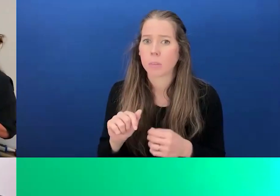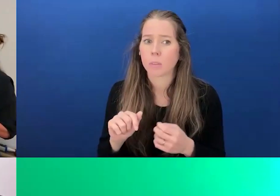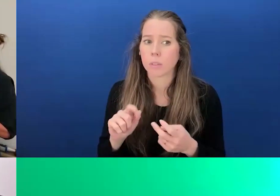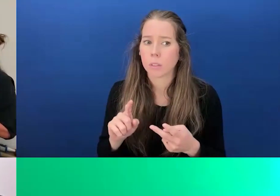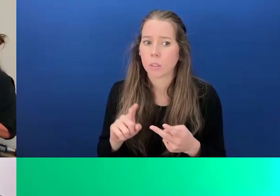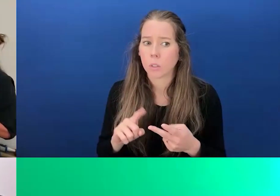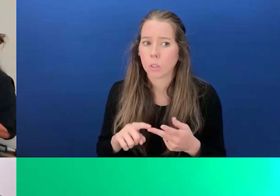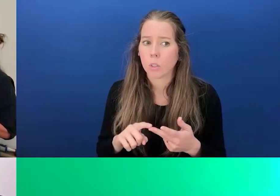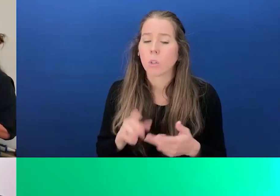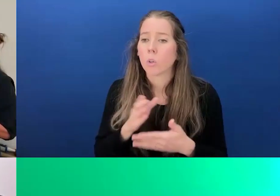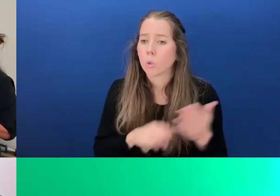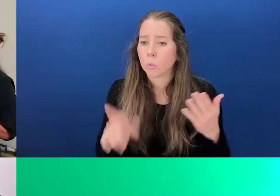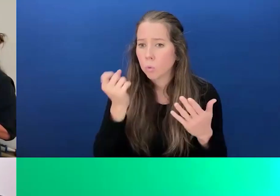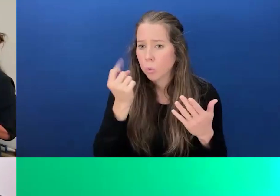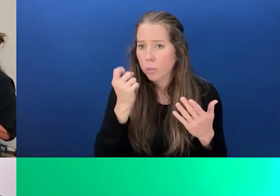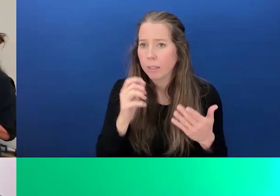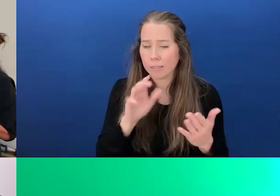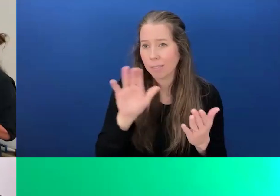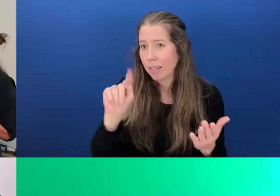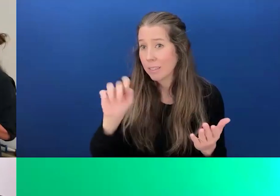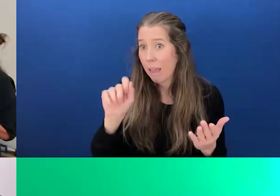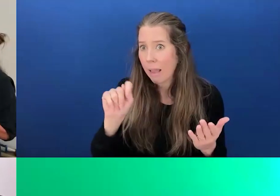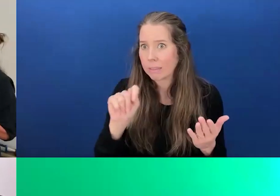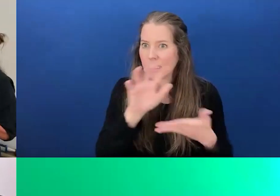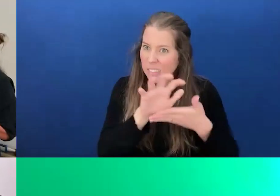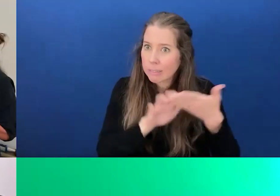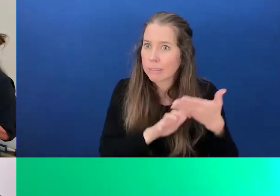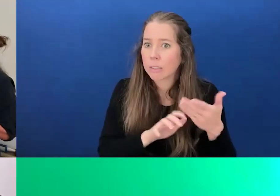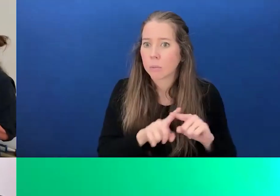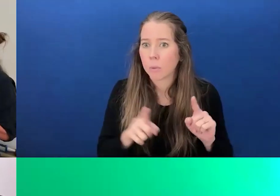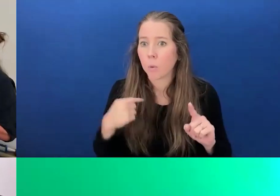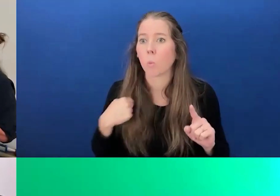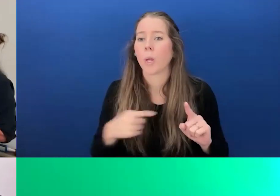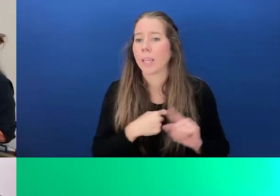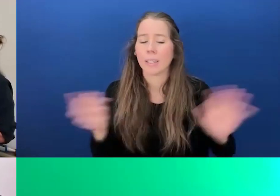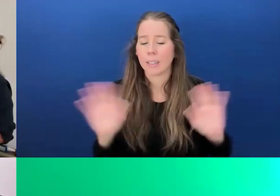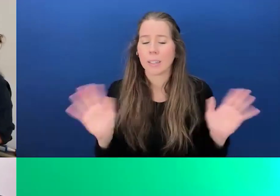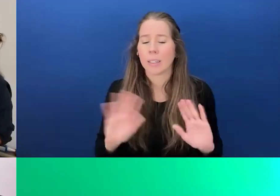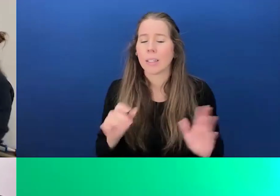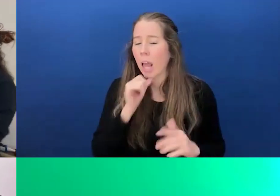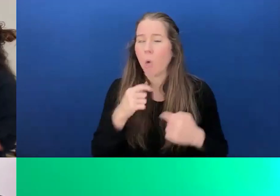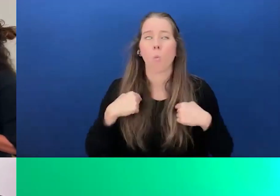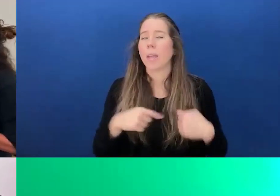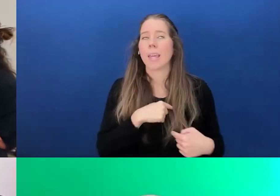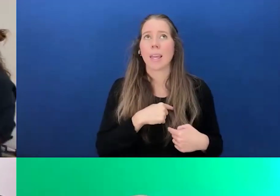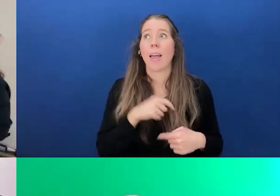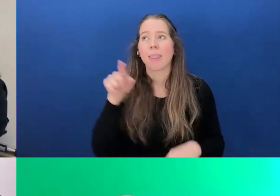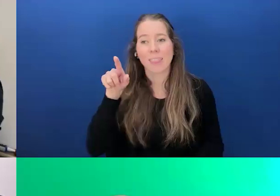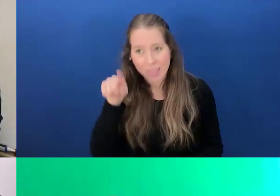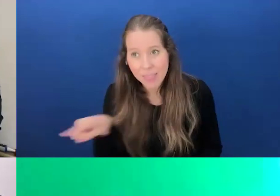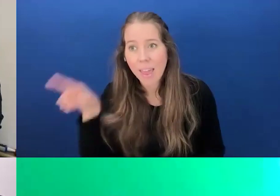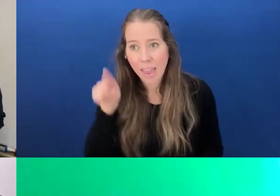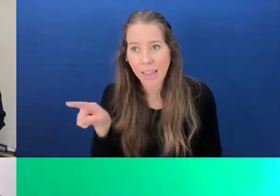barely even understanding just the text base, but we've taken it. Not we. Why do I keep saying we? Sorry, they have taken it. I love it.